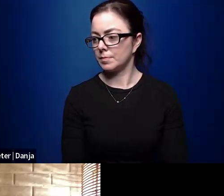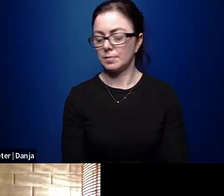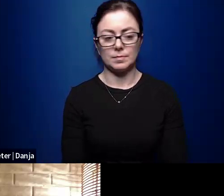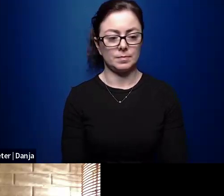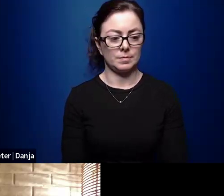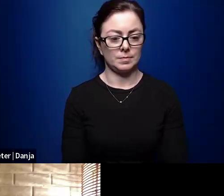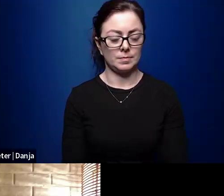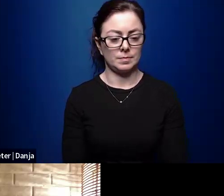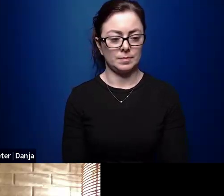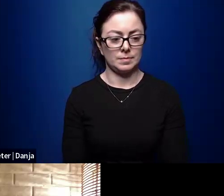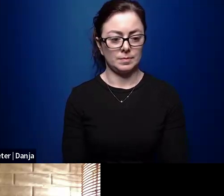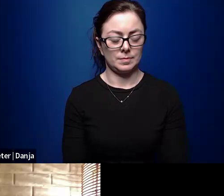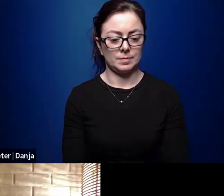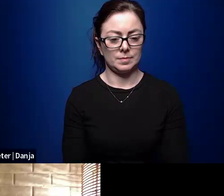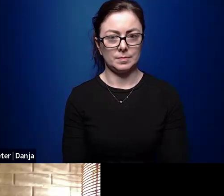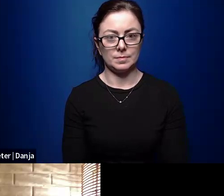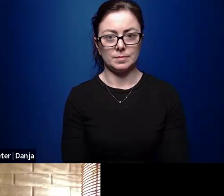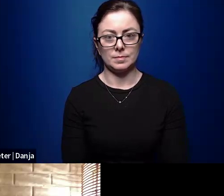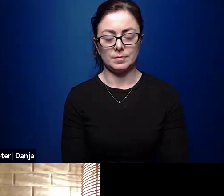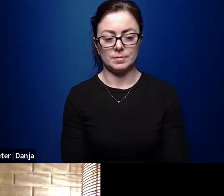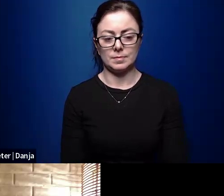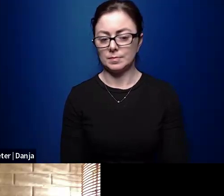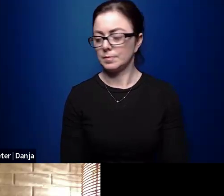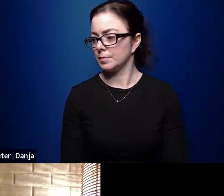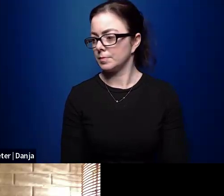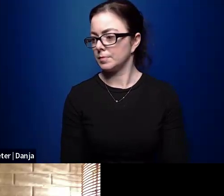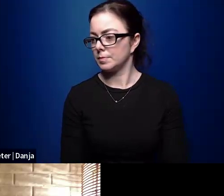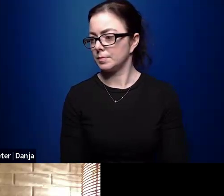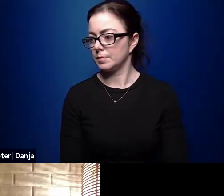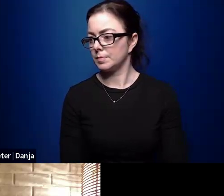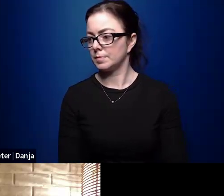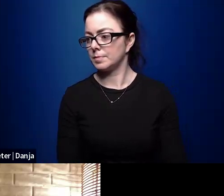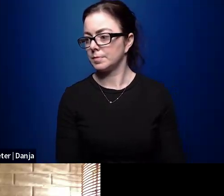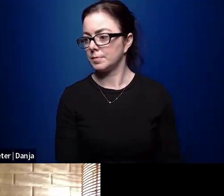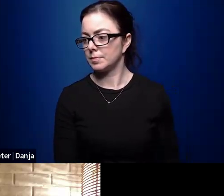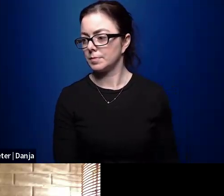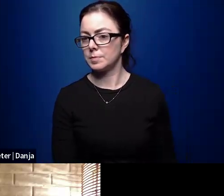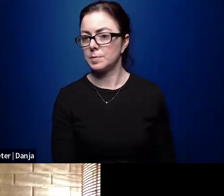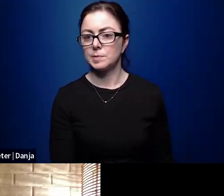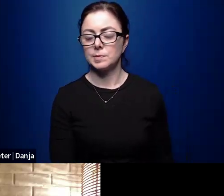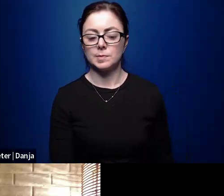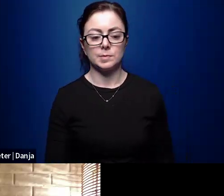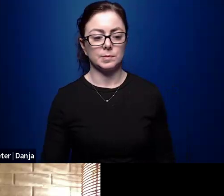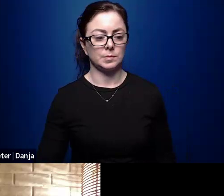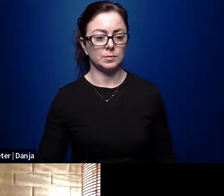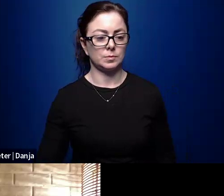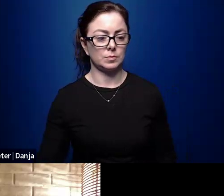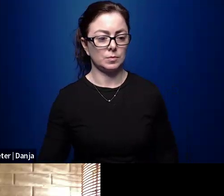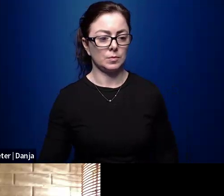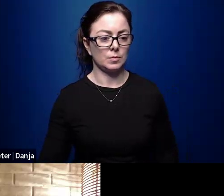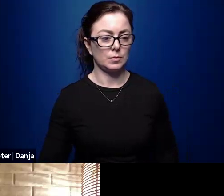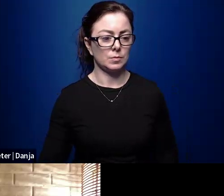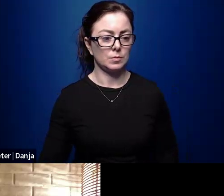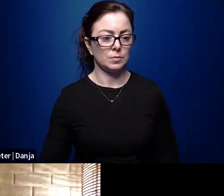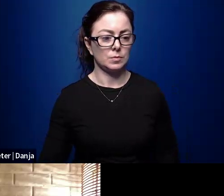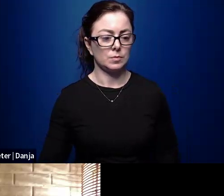haven't always used my voice. Our voice has power, but I felt like I had none.